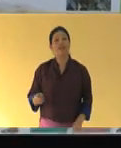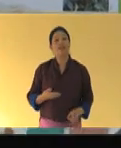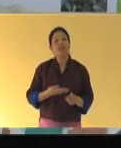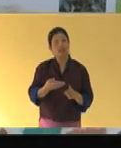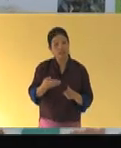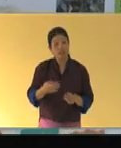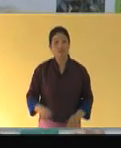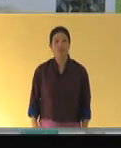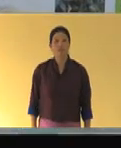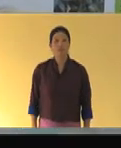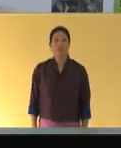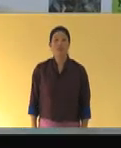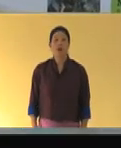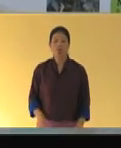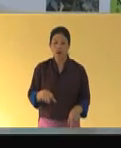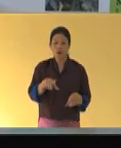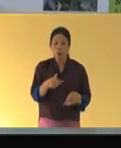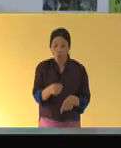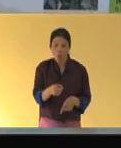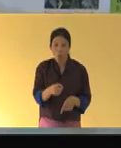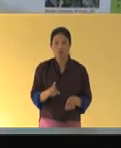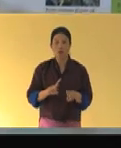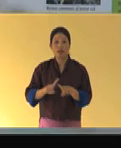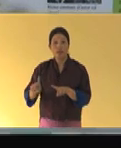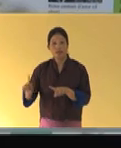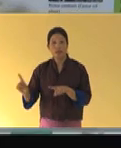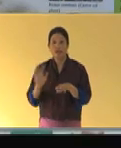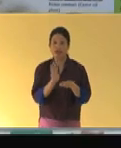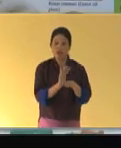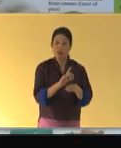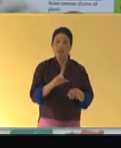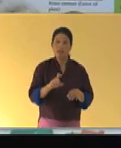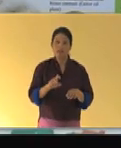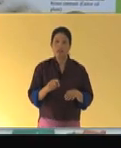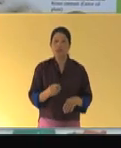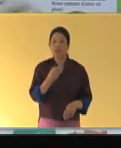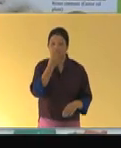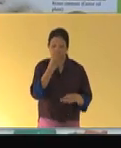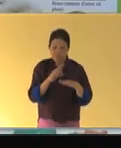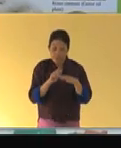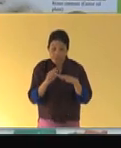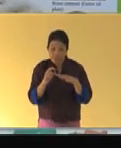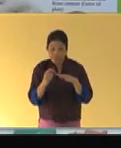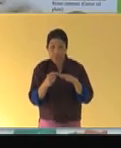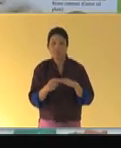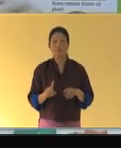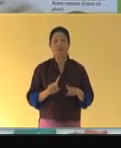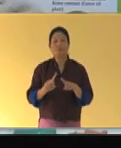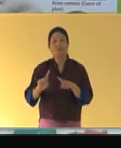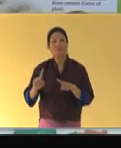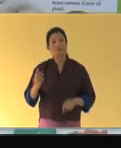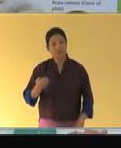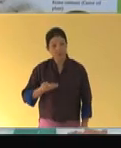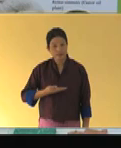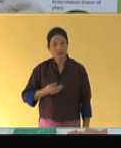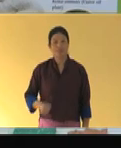to the species of plant that the silkworm feeds on, we obtain different types of silk, like mulberry silk, airy silk,